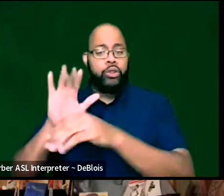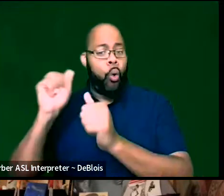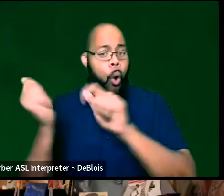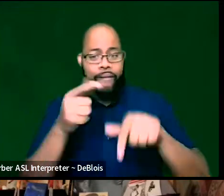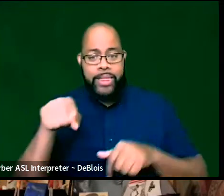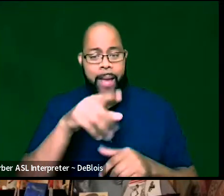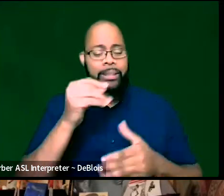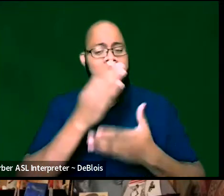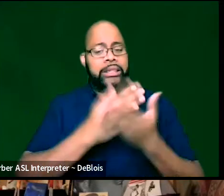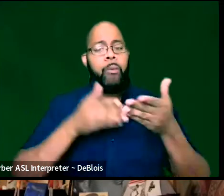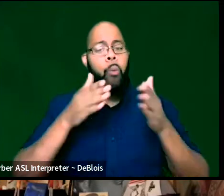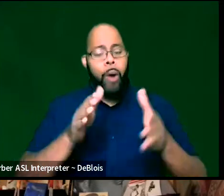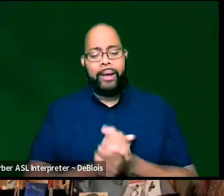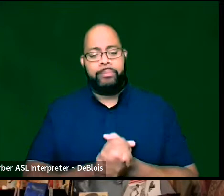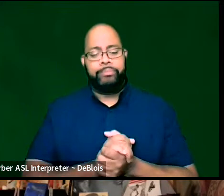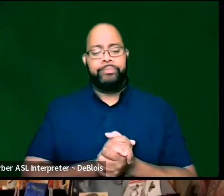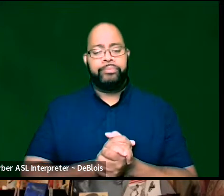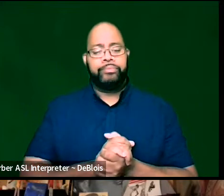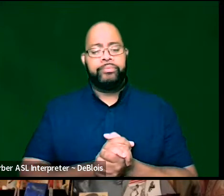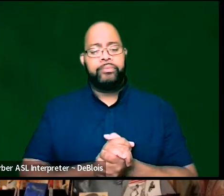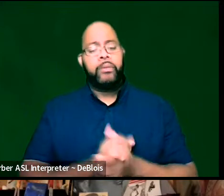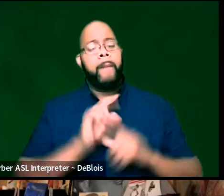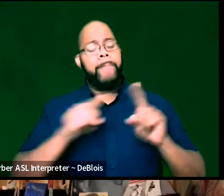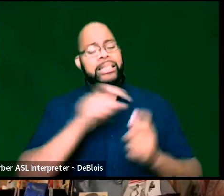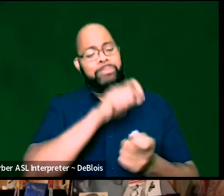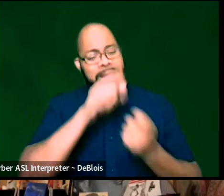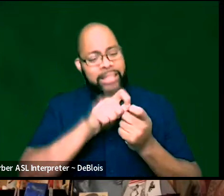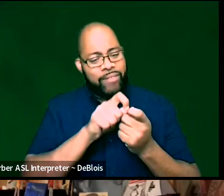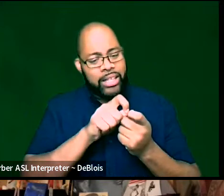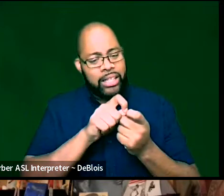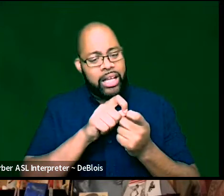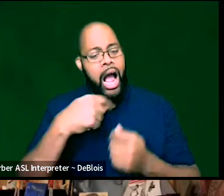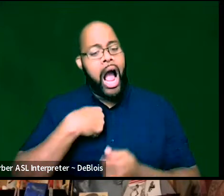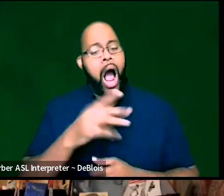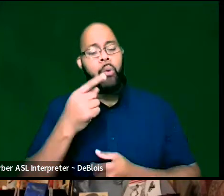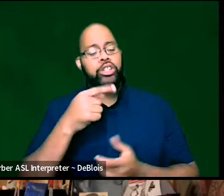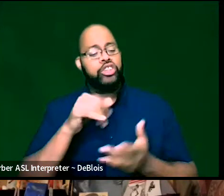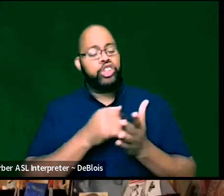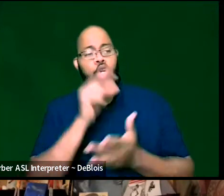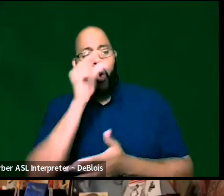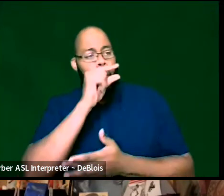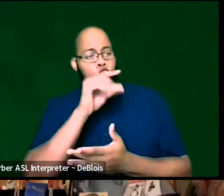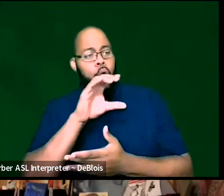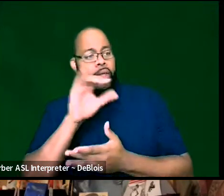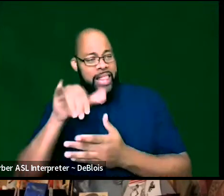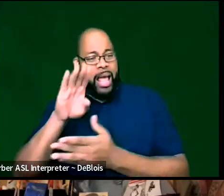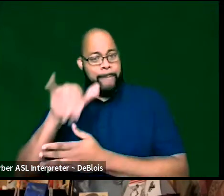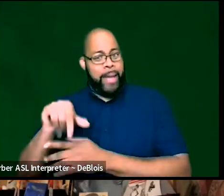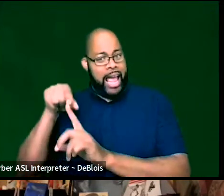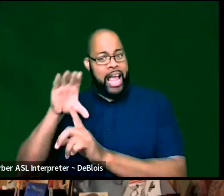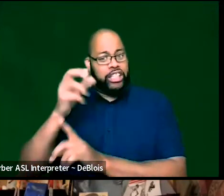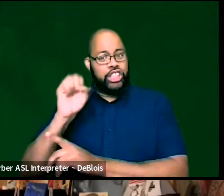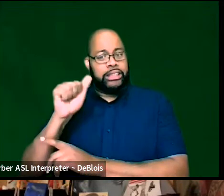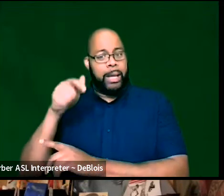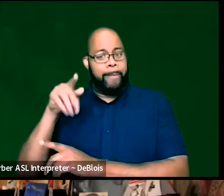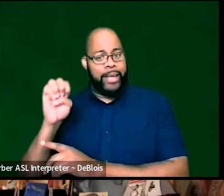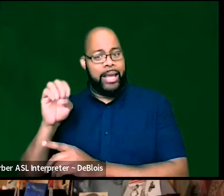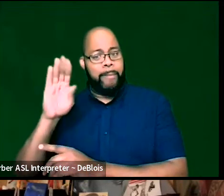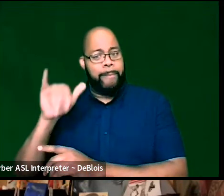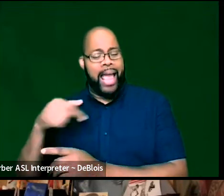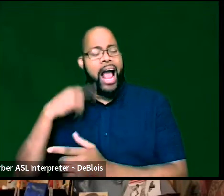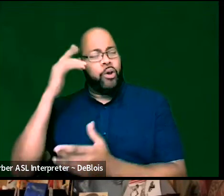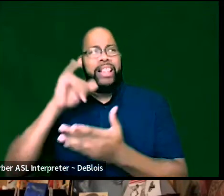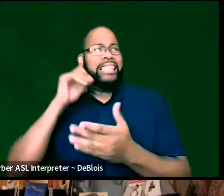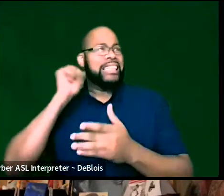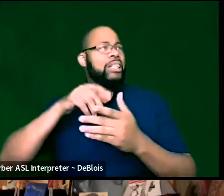them in some way, shape, or form. But specifically, I would just Google Chesapeake Bay. I know that sounds so